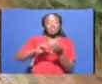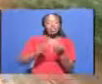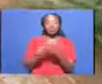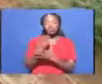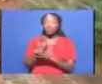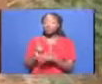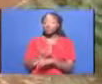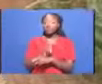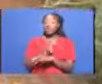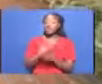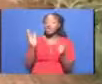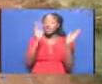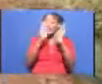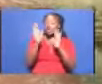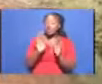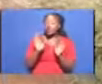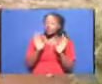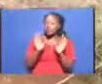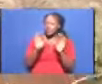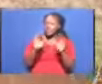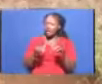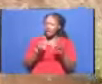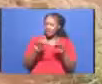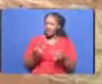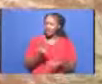smart agriculture?